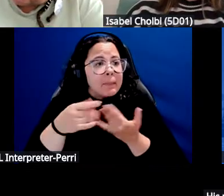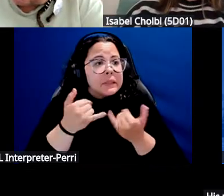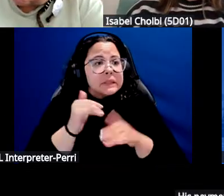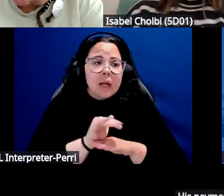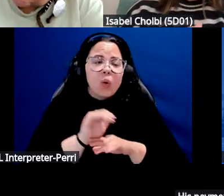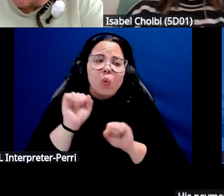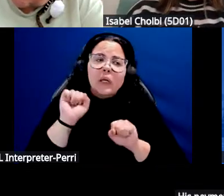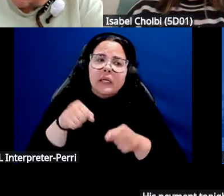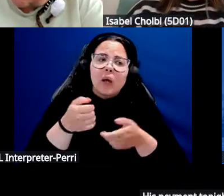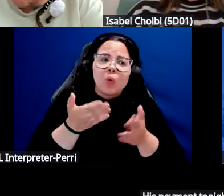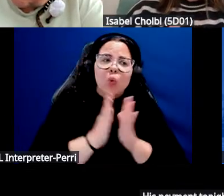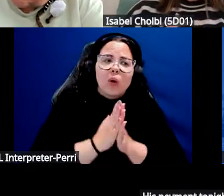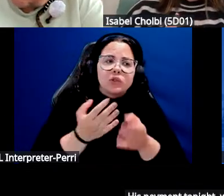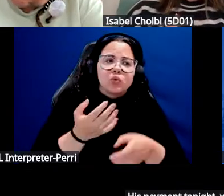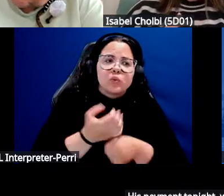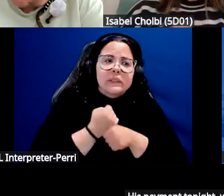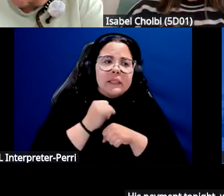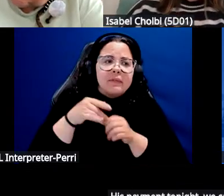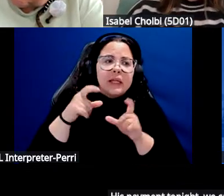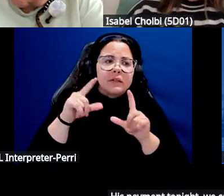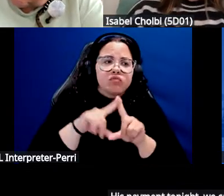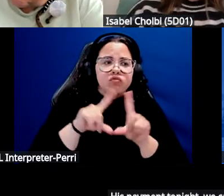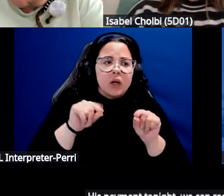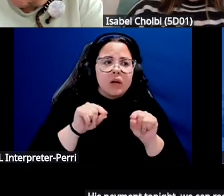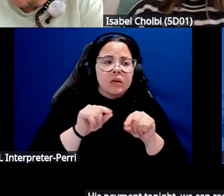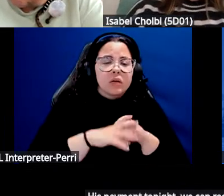request that to receive a check.